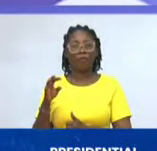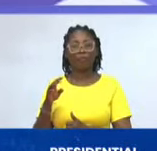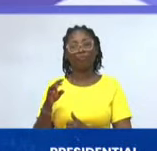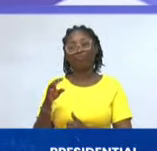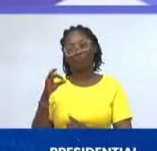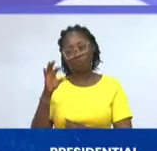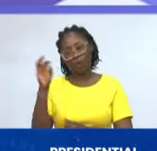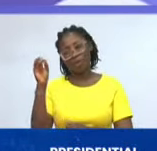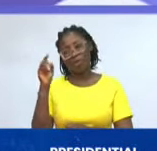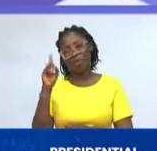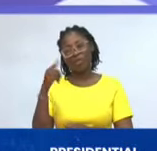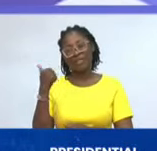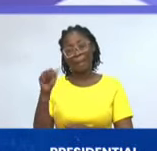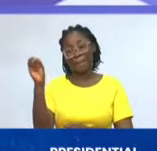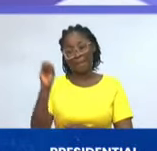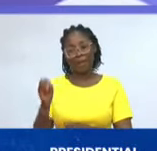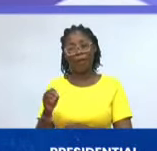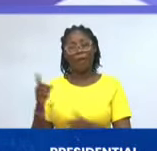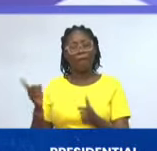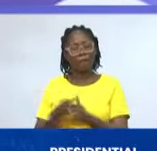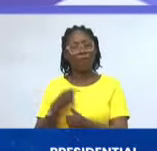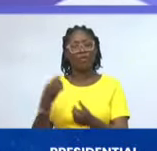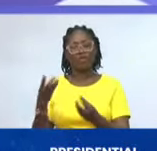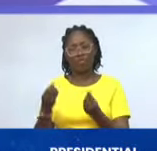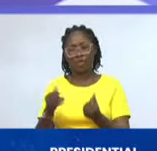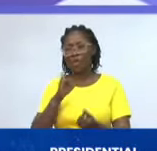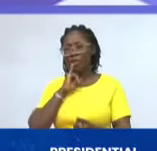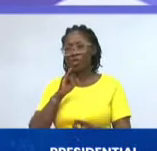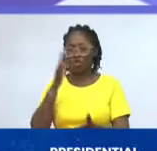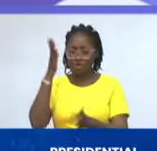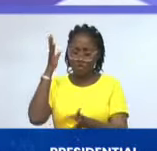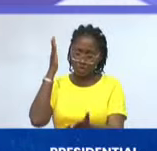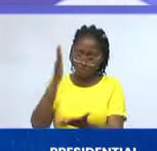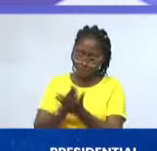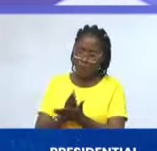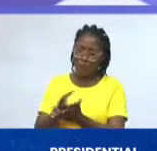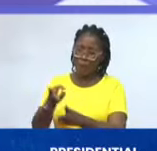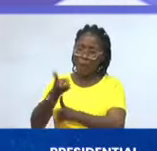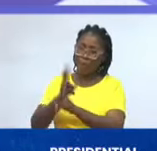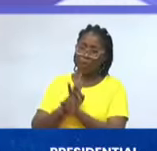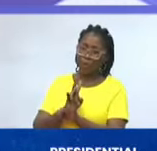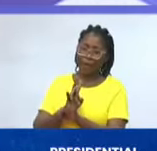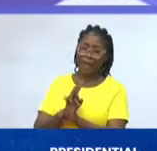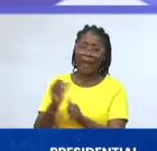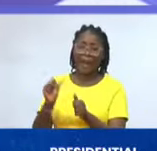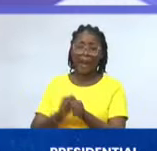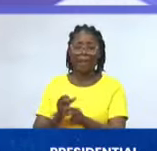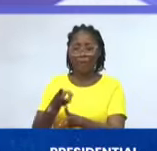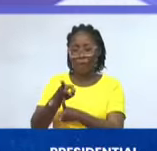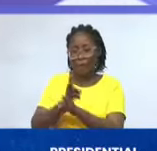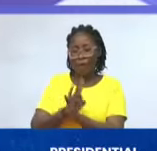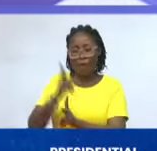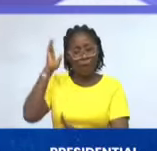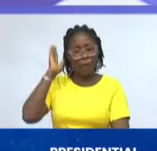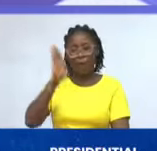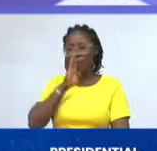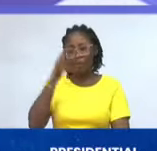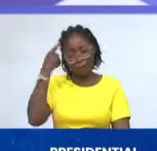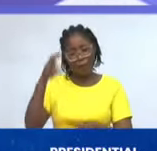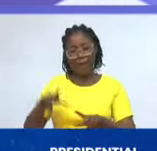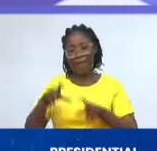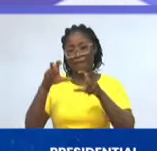borrowing. Every borrowing now will be for investment. Two is to discuss with the